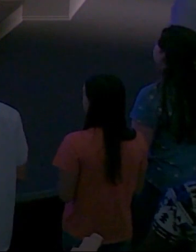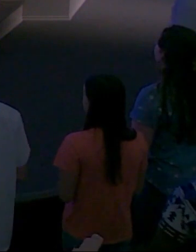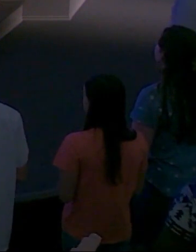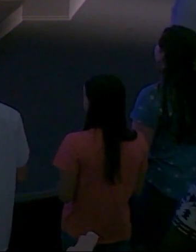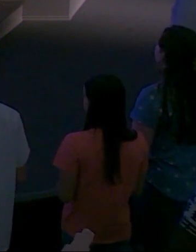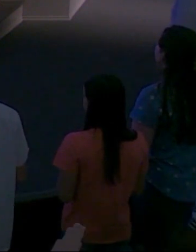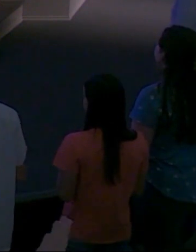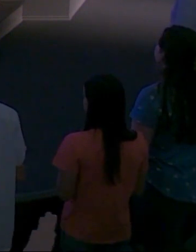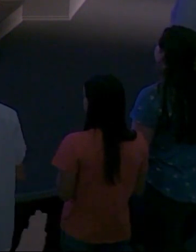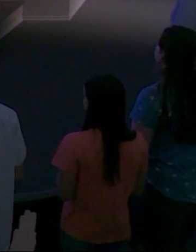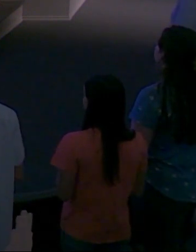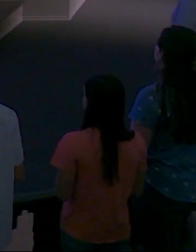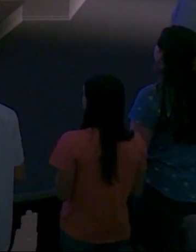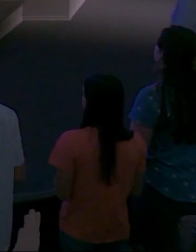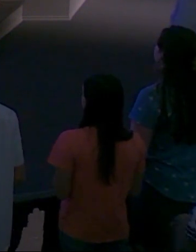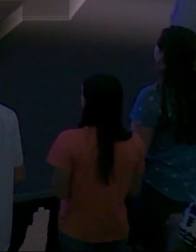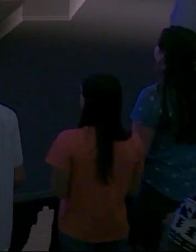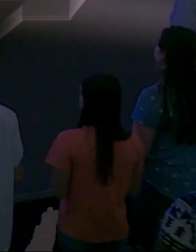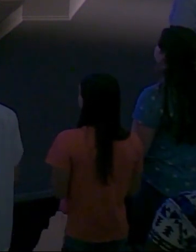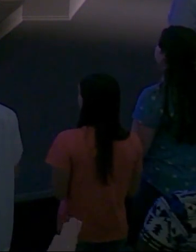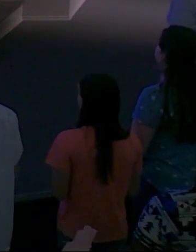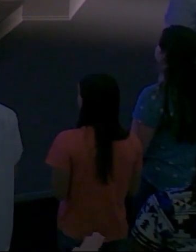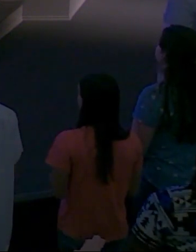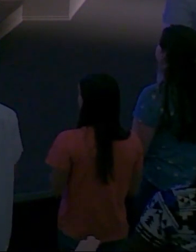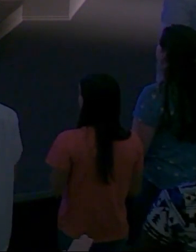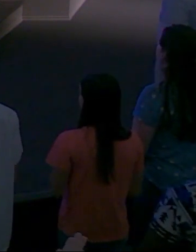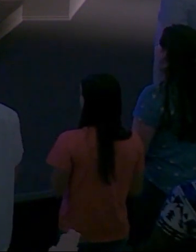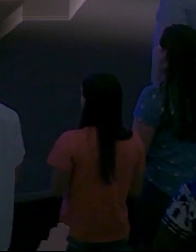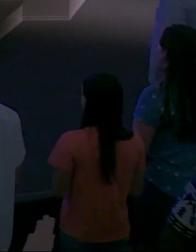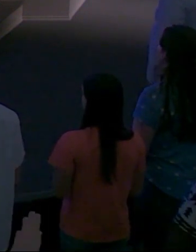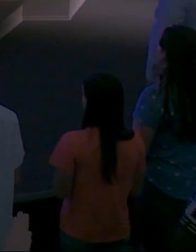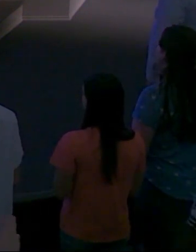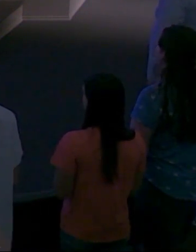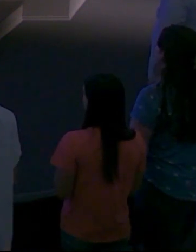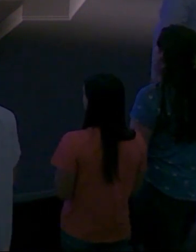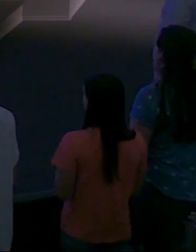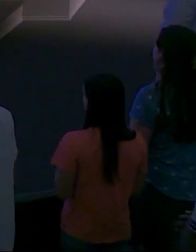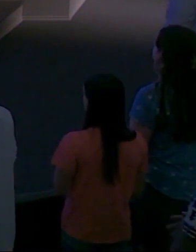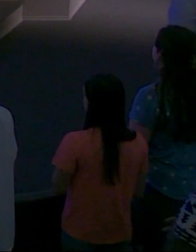How great is your love for us?